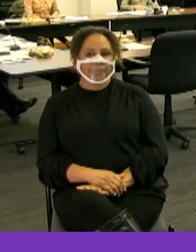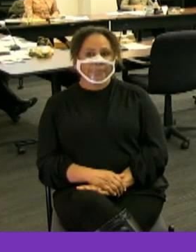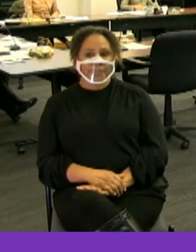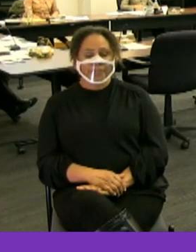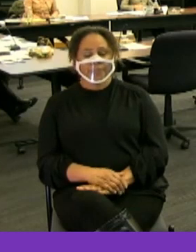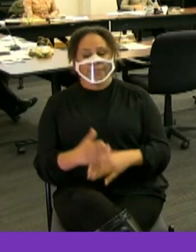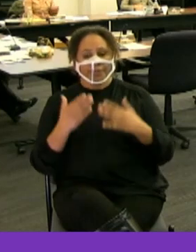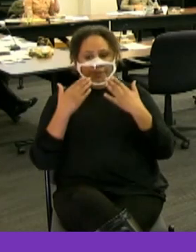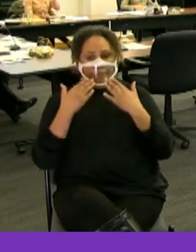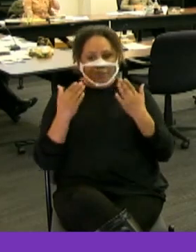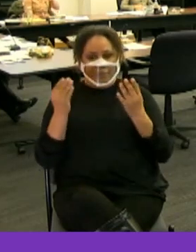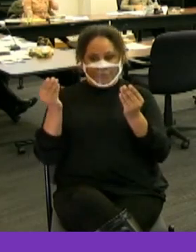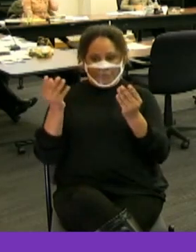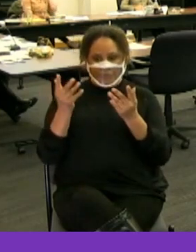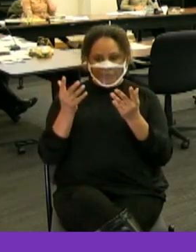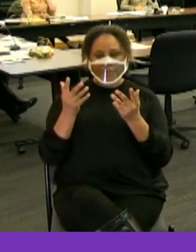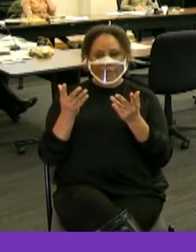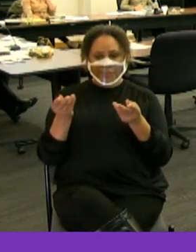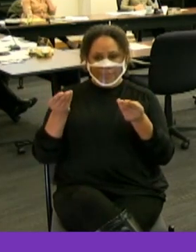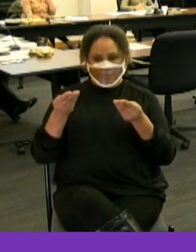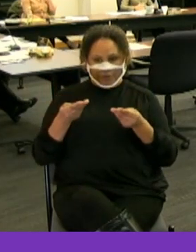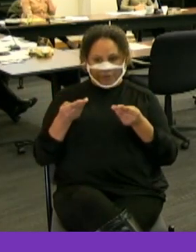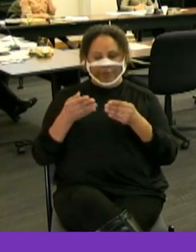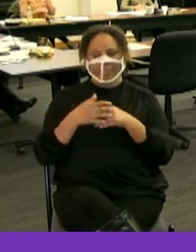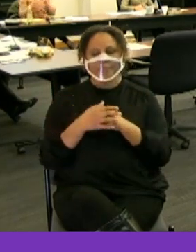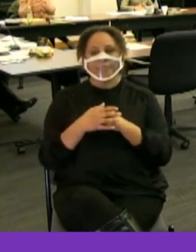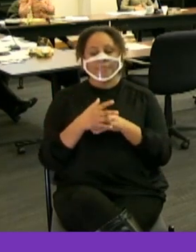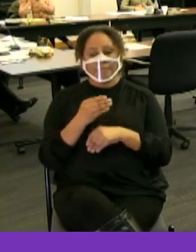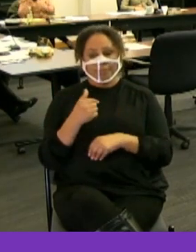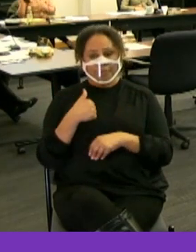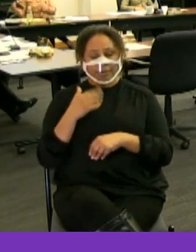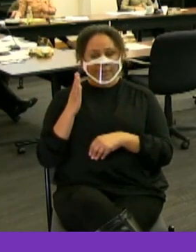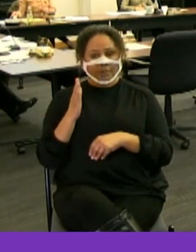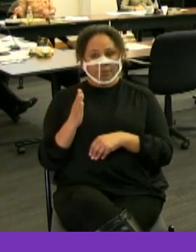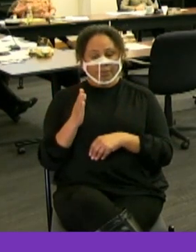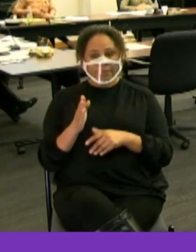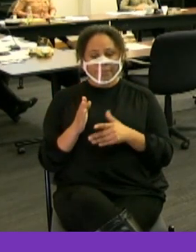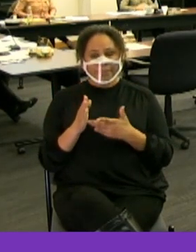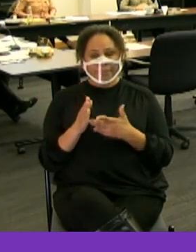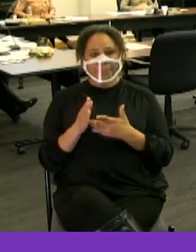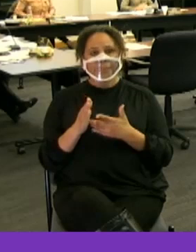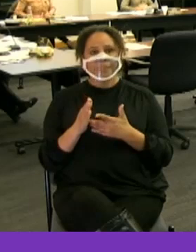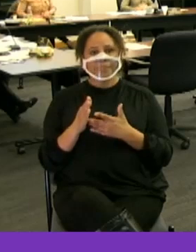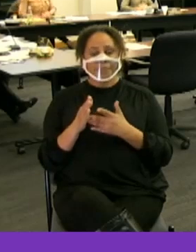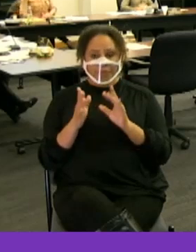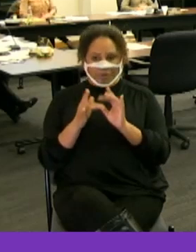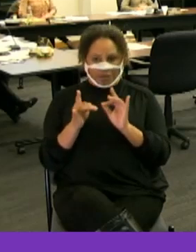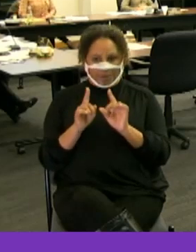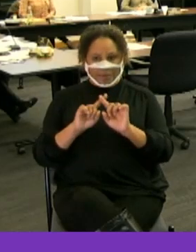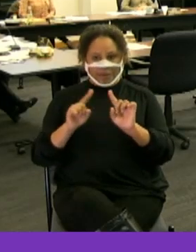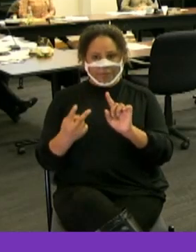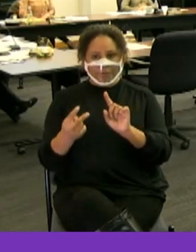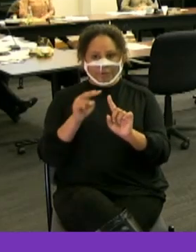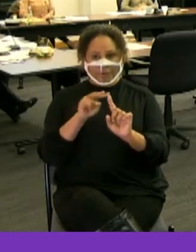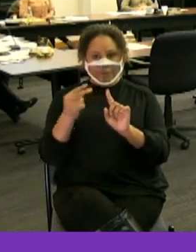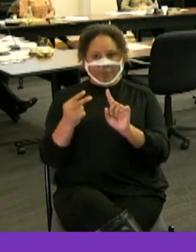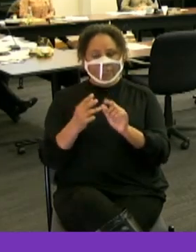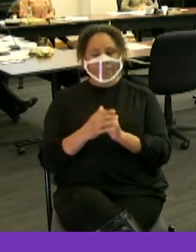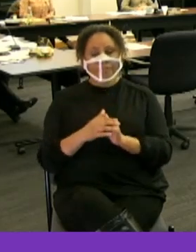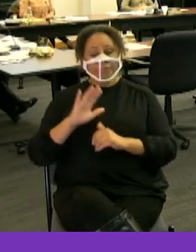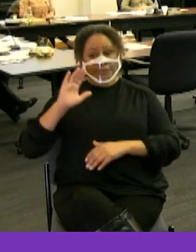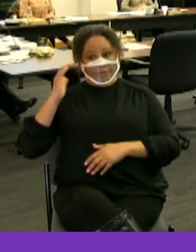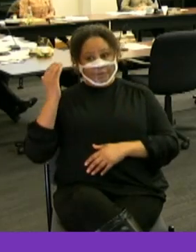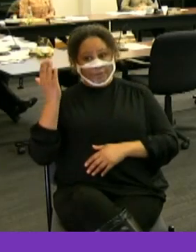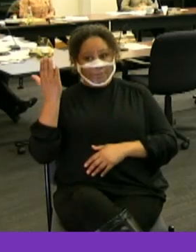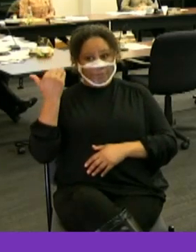Thank you for the information you provided. And I'm going to come in a different perspective. It appeared at the last meeting that we